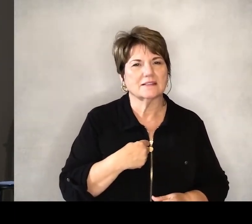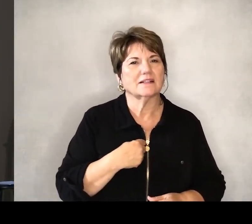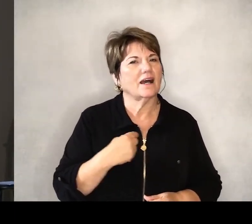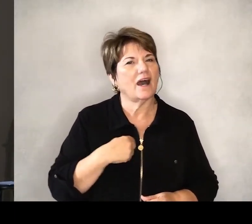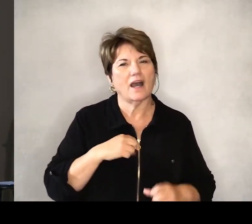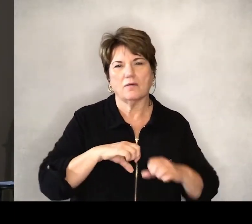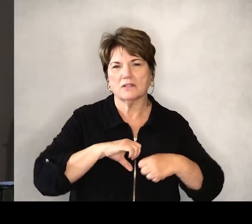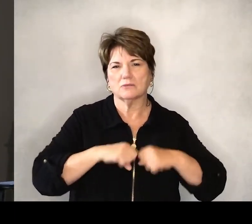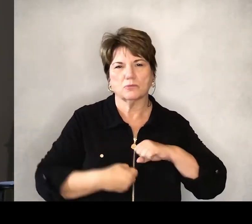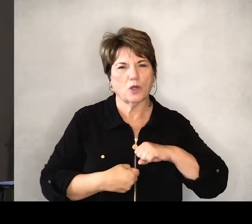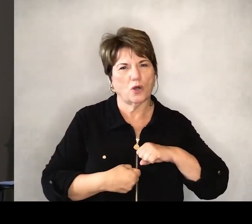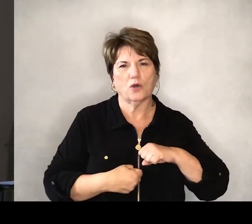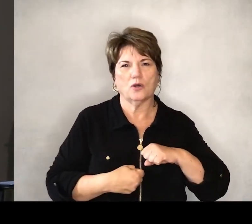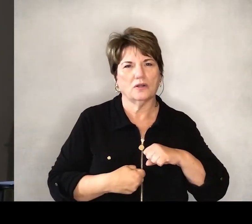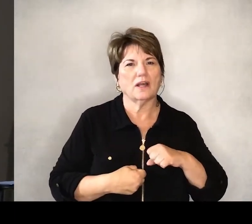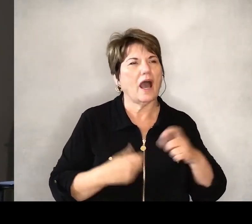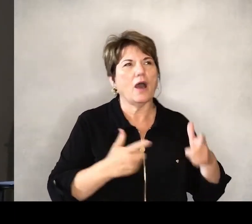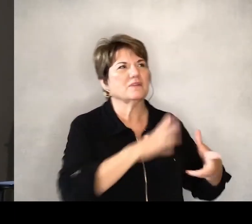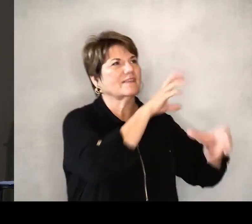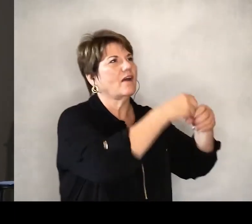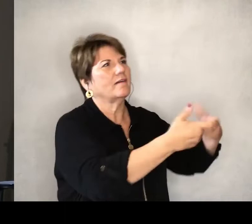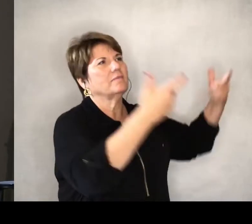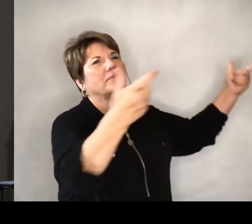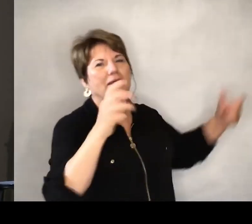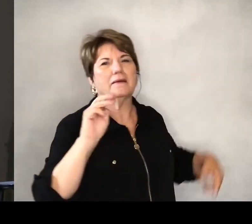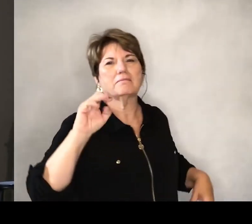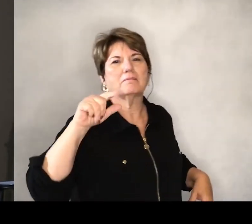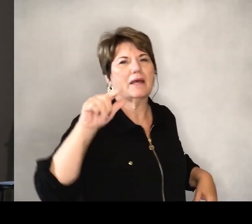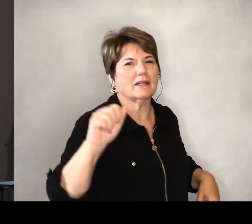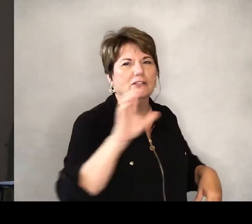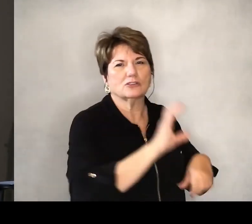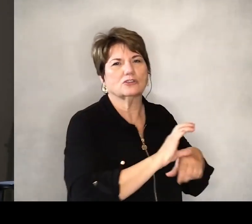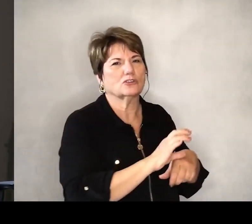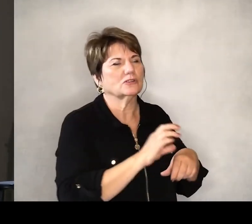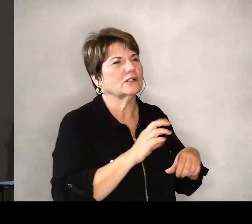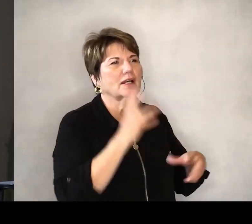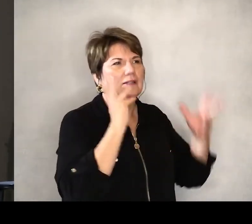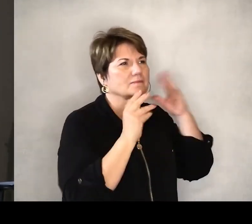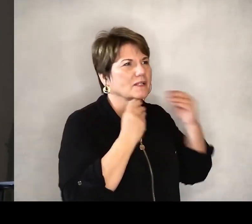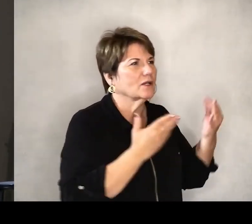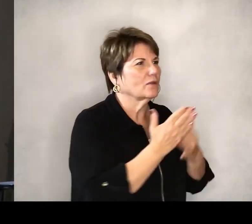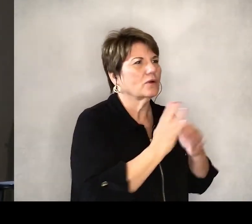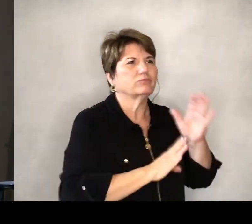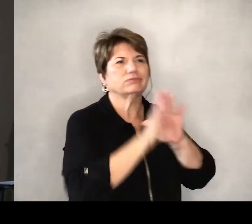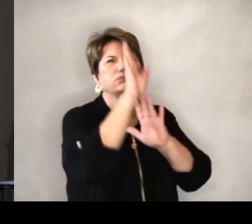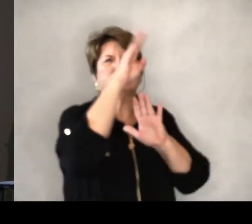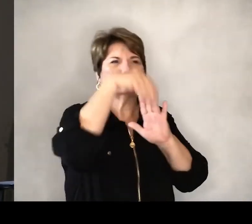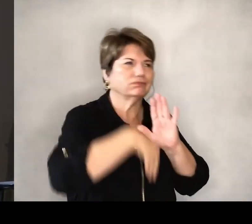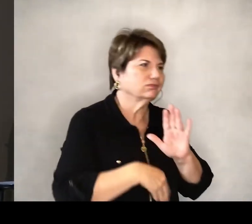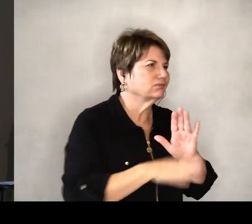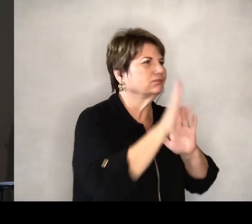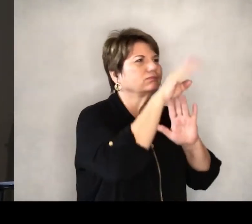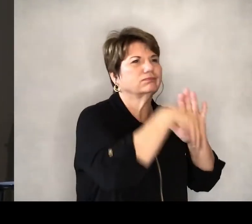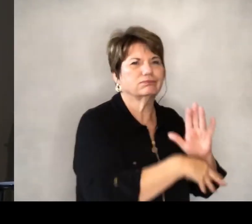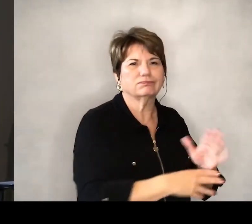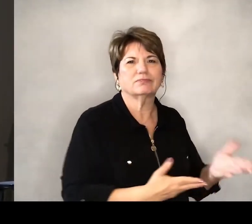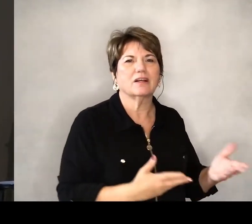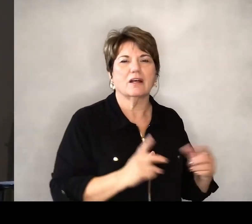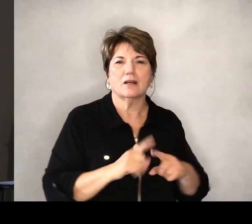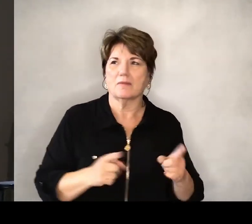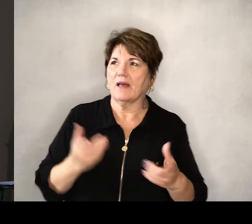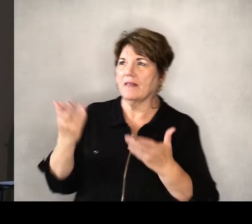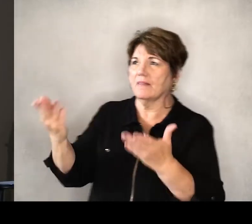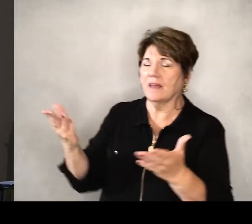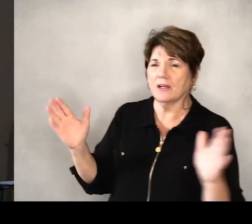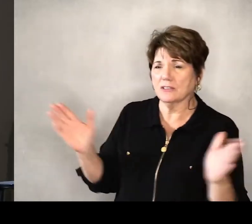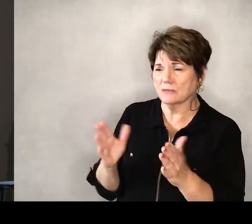I was broken from being a part of a big church. I'd been through a lot of different things. I'd been up and been down every place else, and it was a place where it was